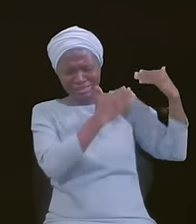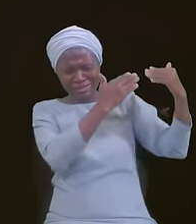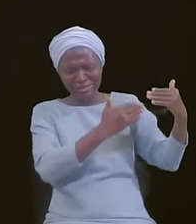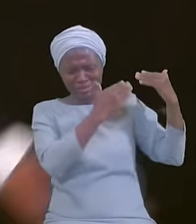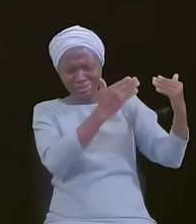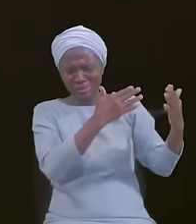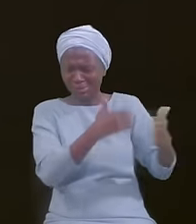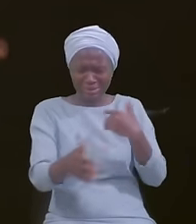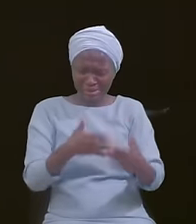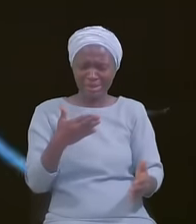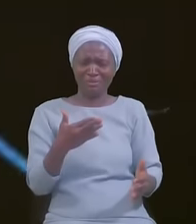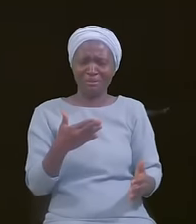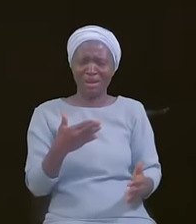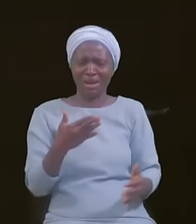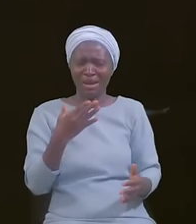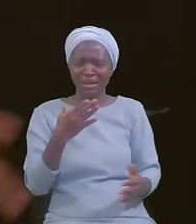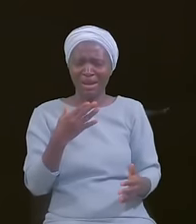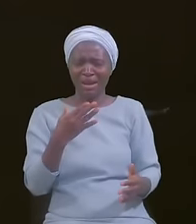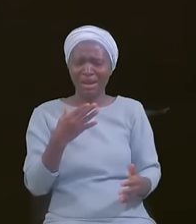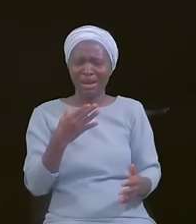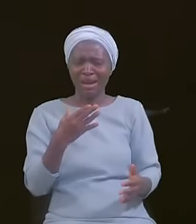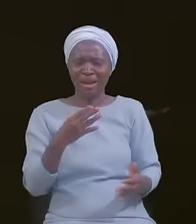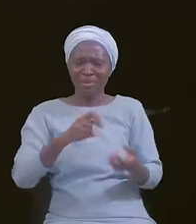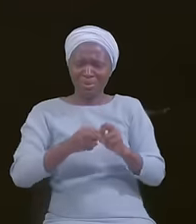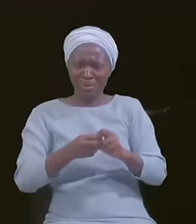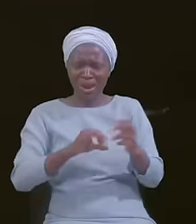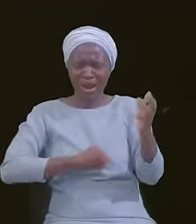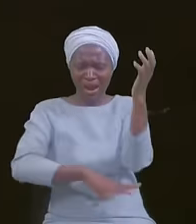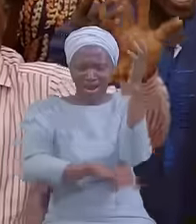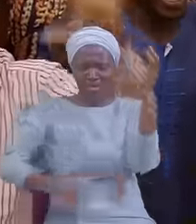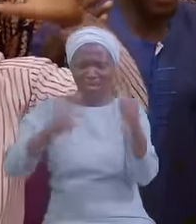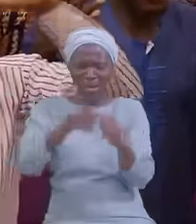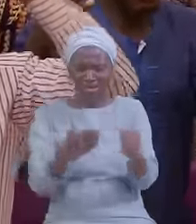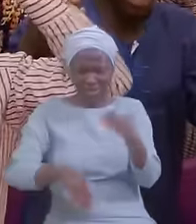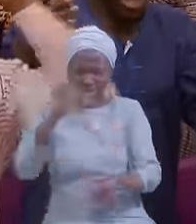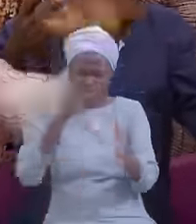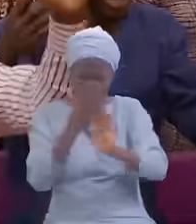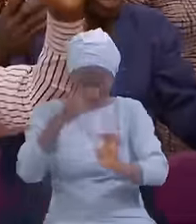whatever, I root everything out in Jesus' name.